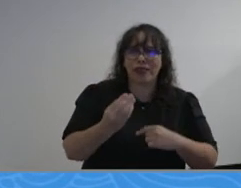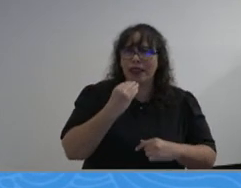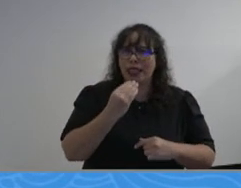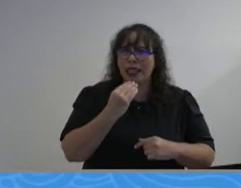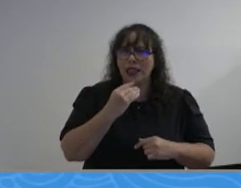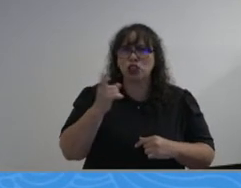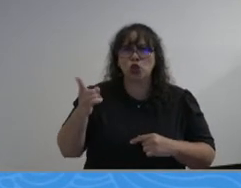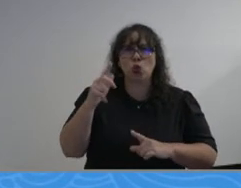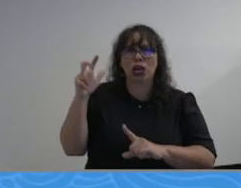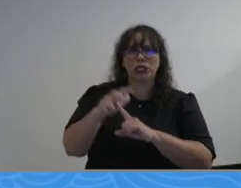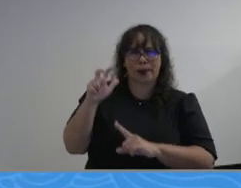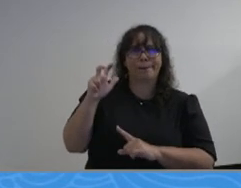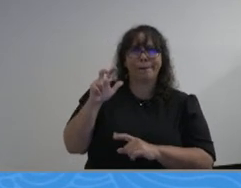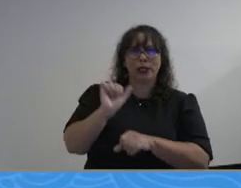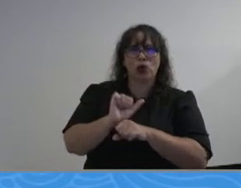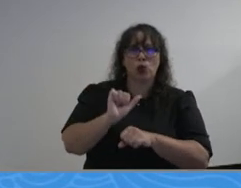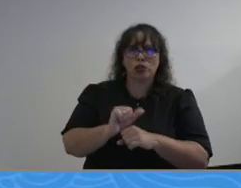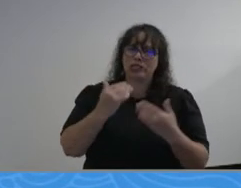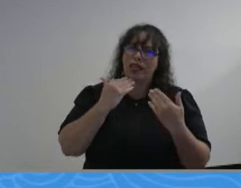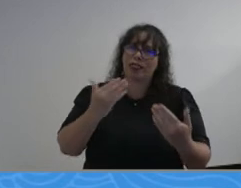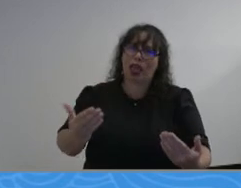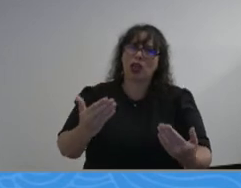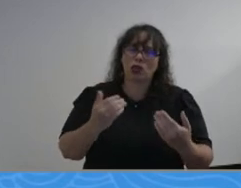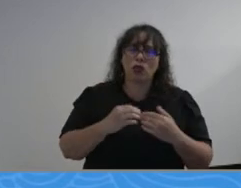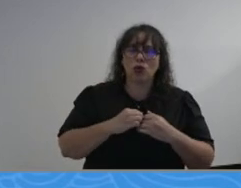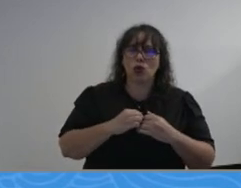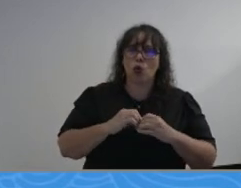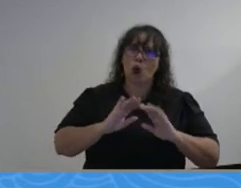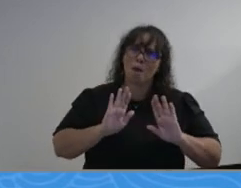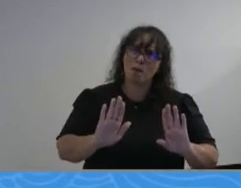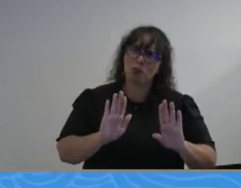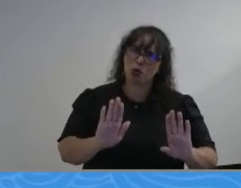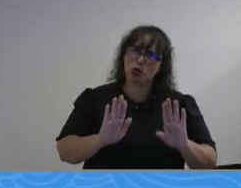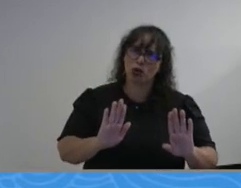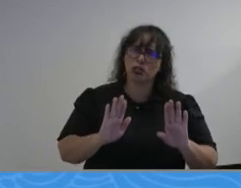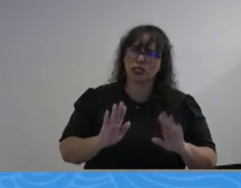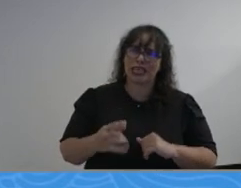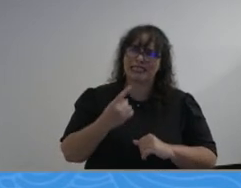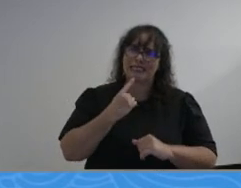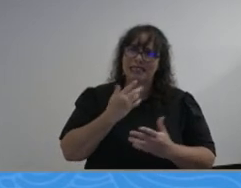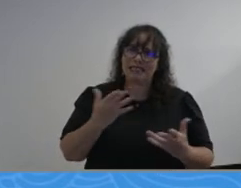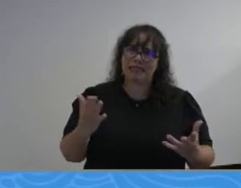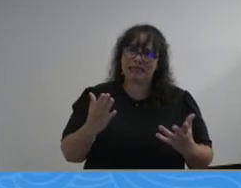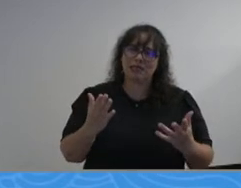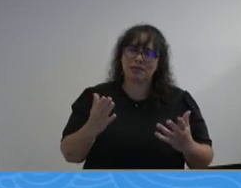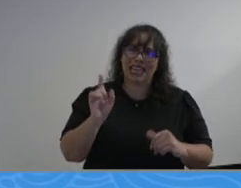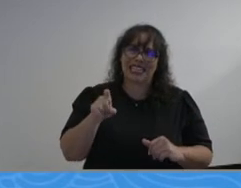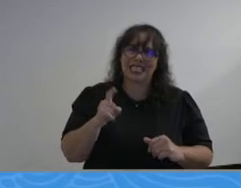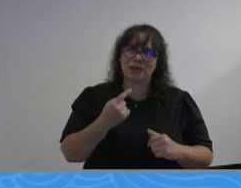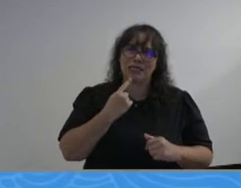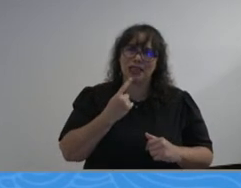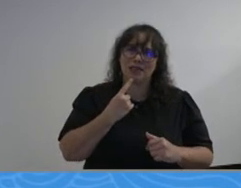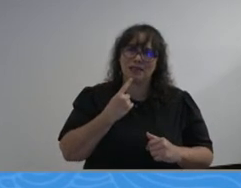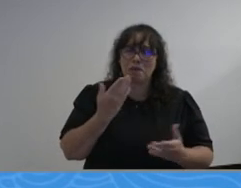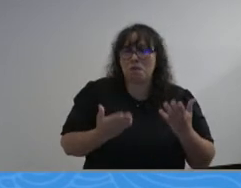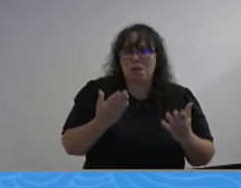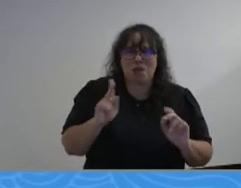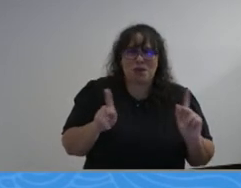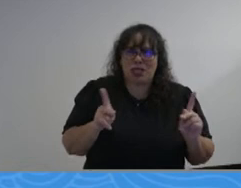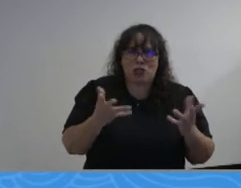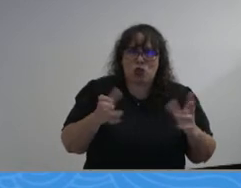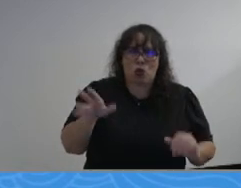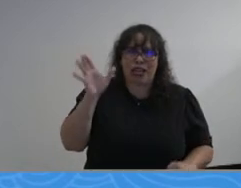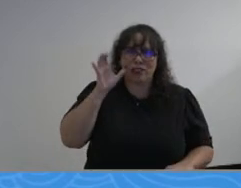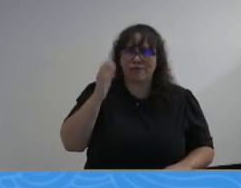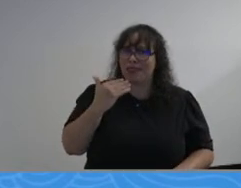in this work, and I just want to say thank you for being someone who pushes the envelope and says the things that need to be said, even though folks may not want to hear. Thank you so much. I